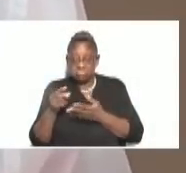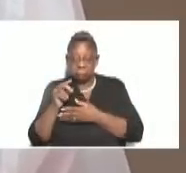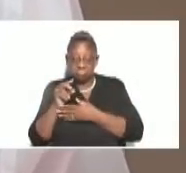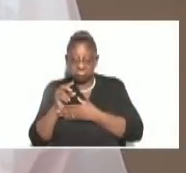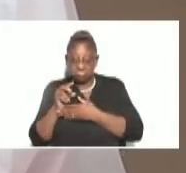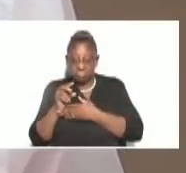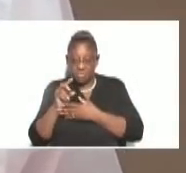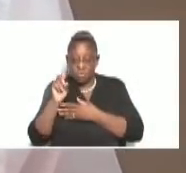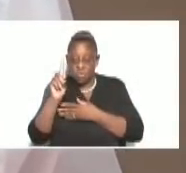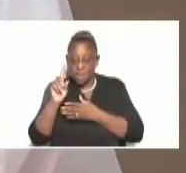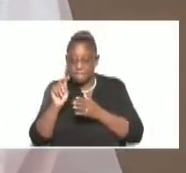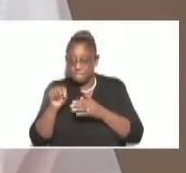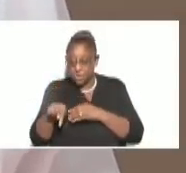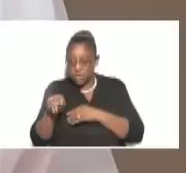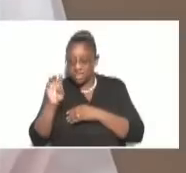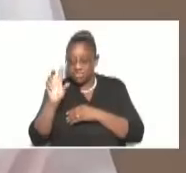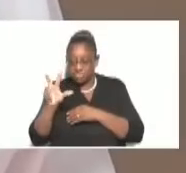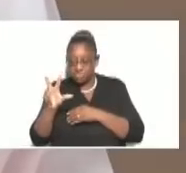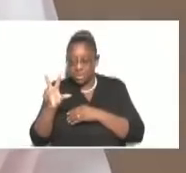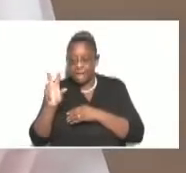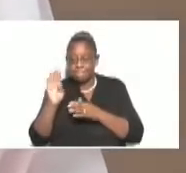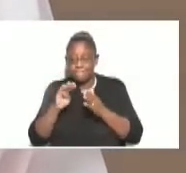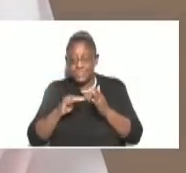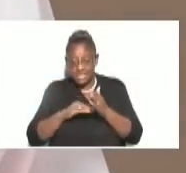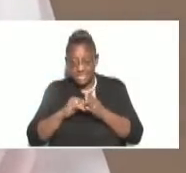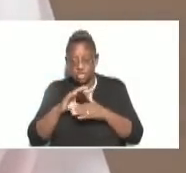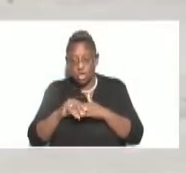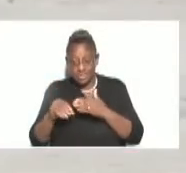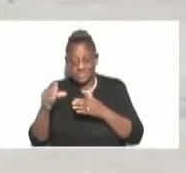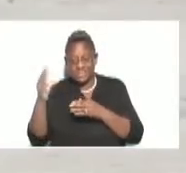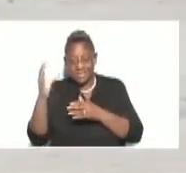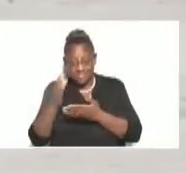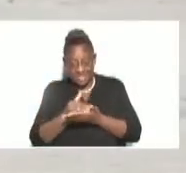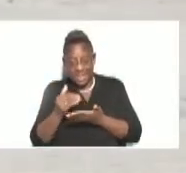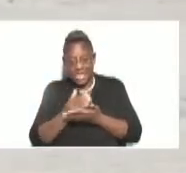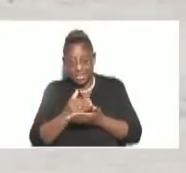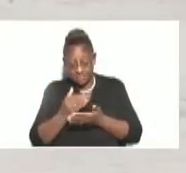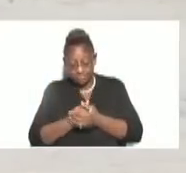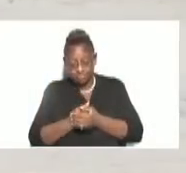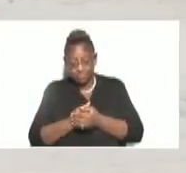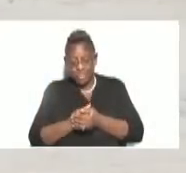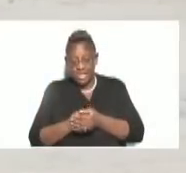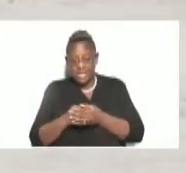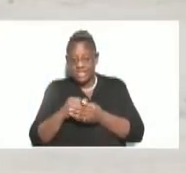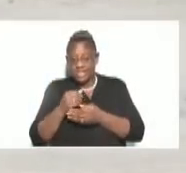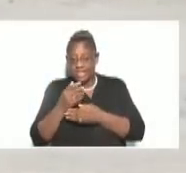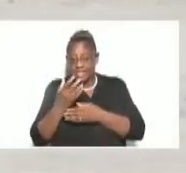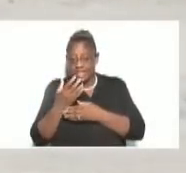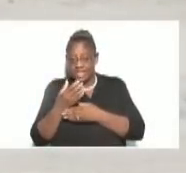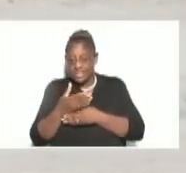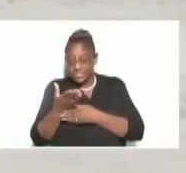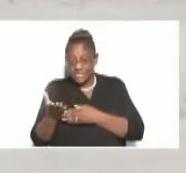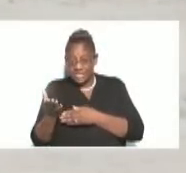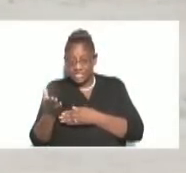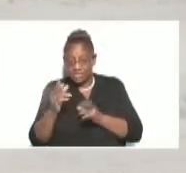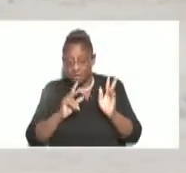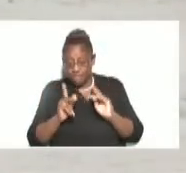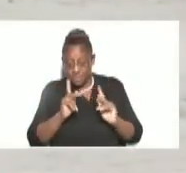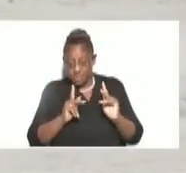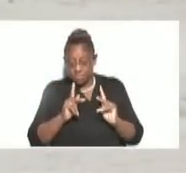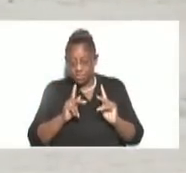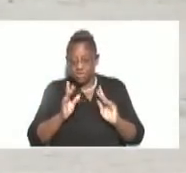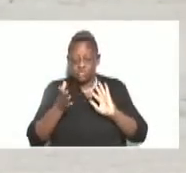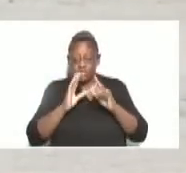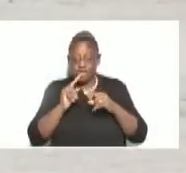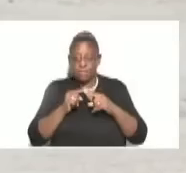equates to some $1.32 billion. These trainee customs officers were also told that personal integrity